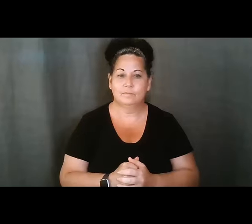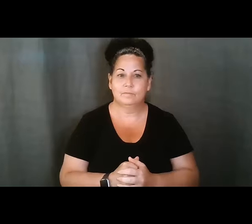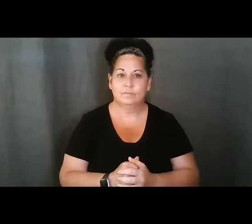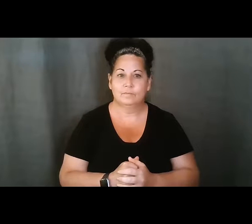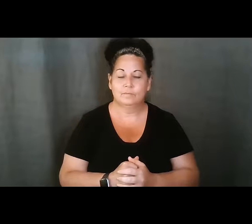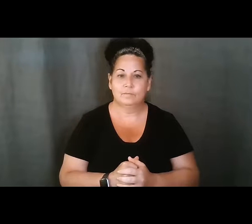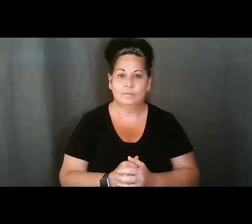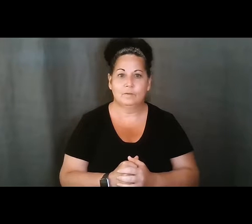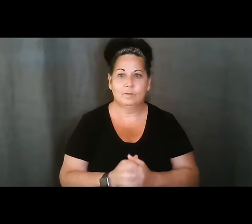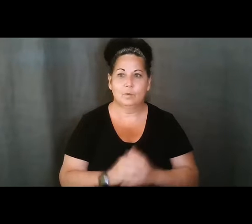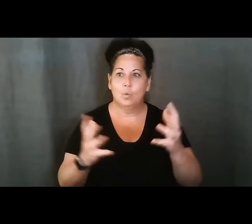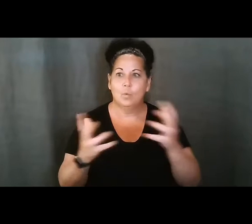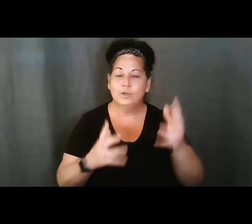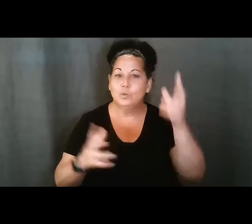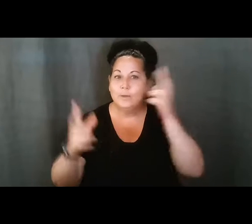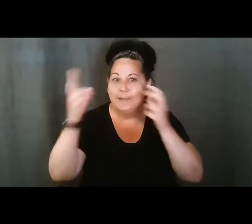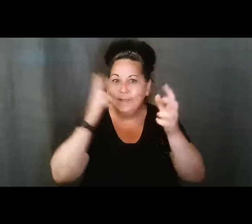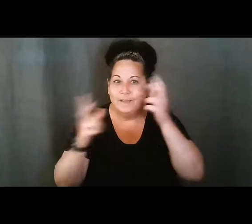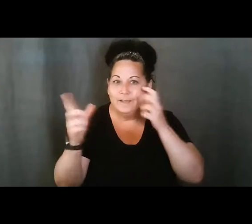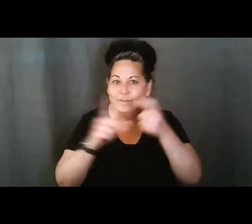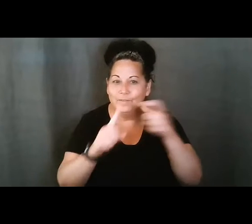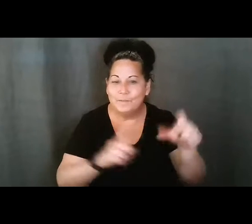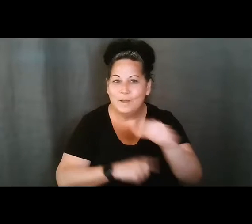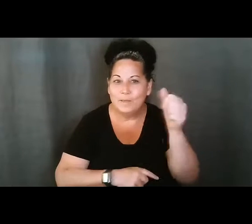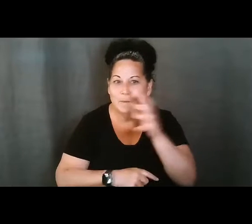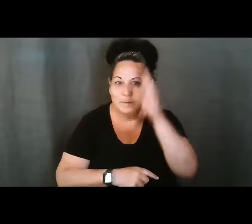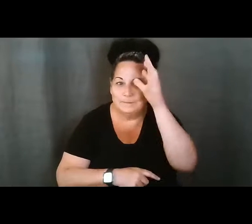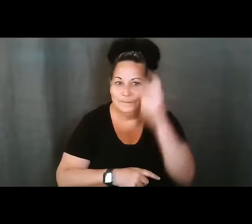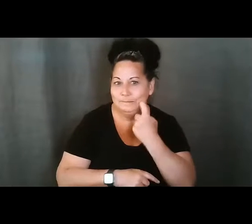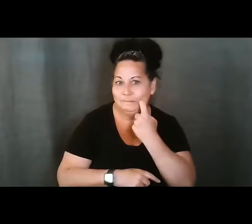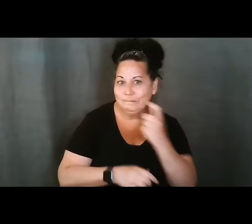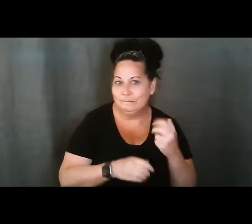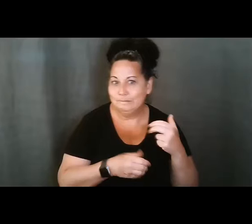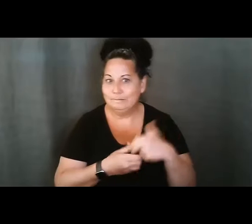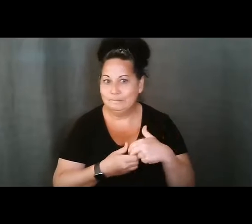Would love to hear from other parents who have just joined us.